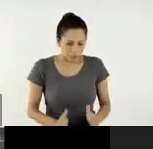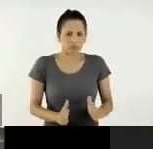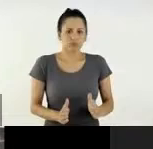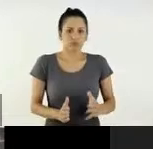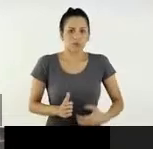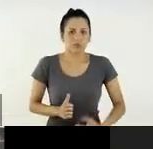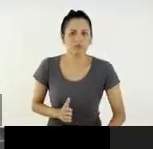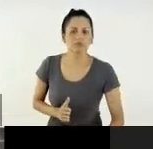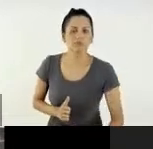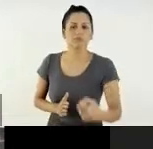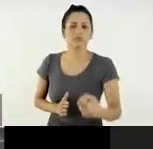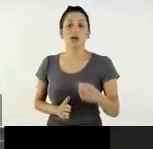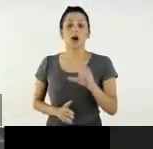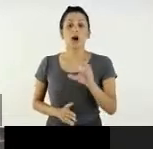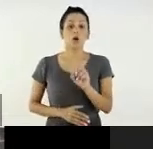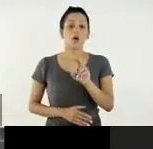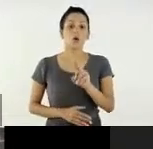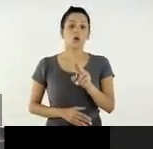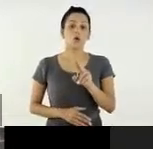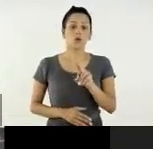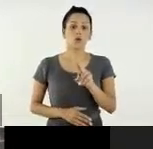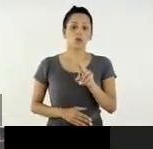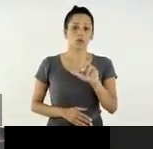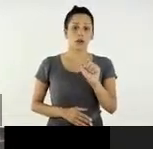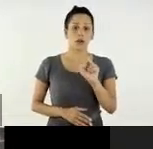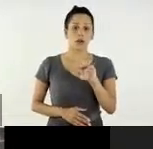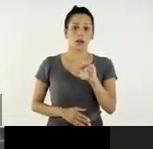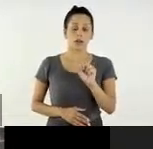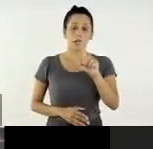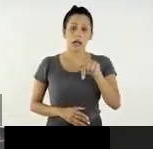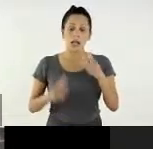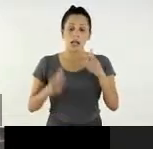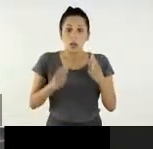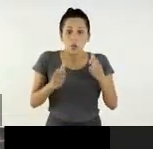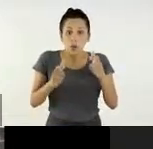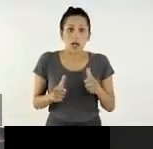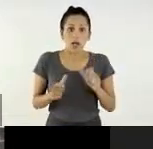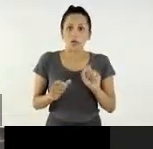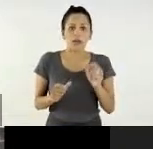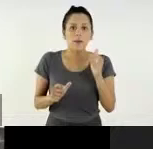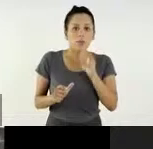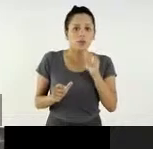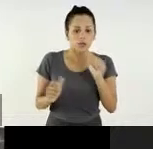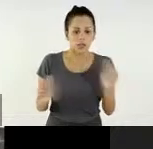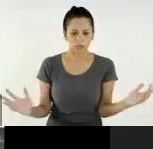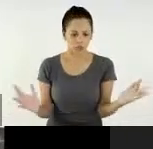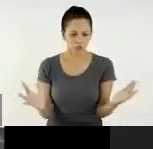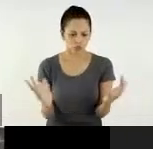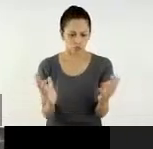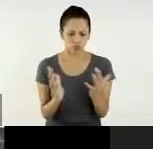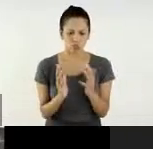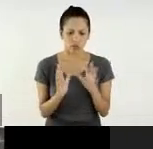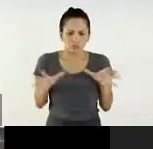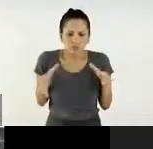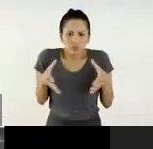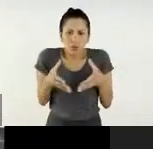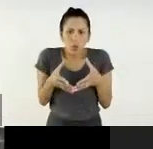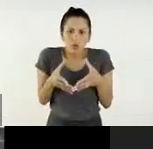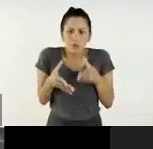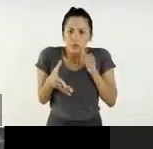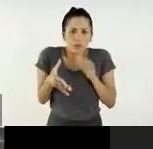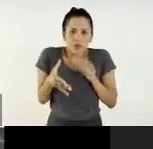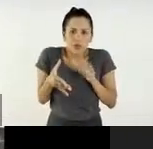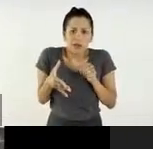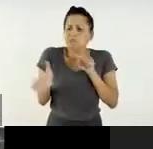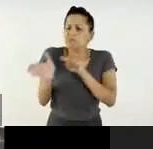come together and experience community, where questions could be freely asked, information shared, and ideas generated.